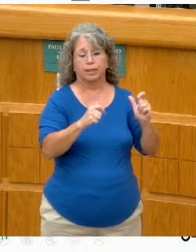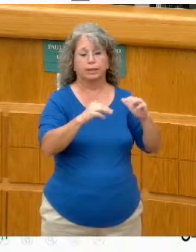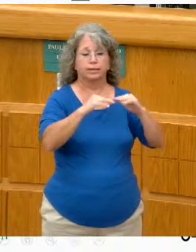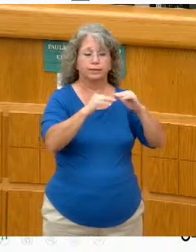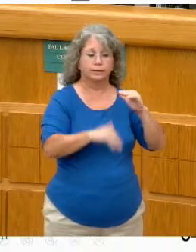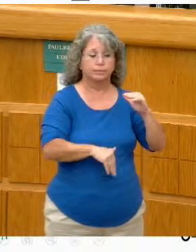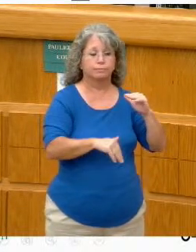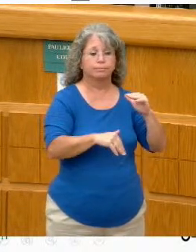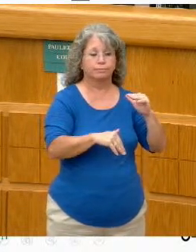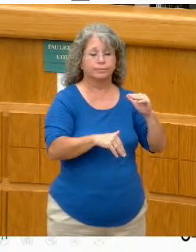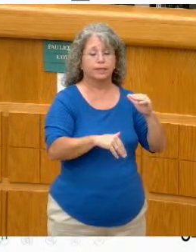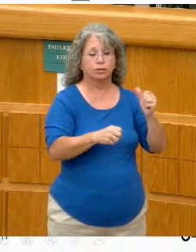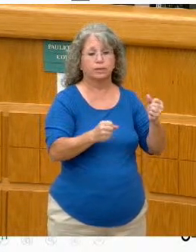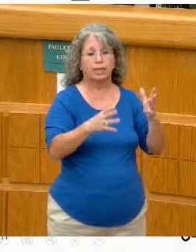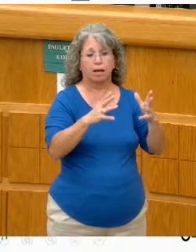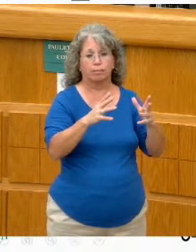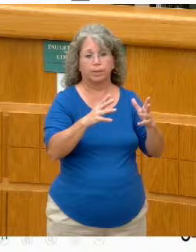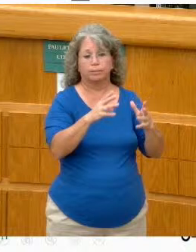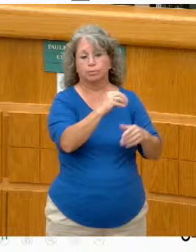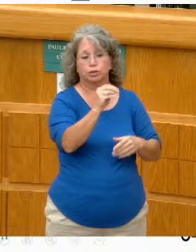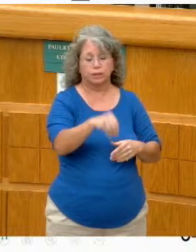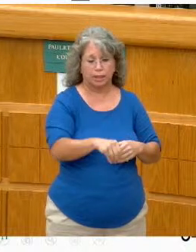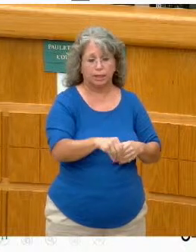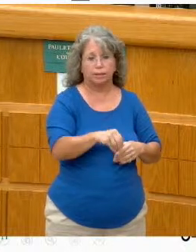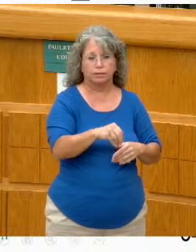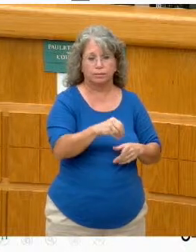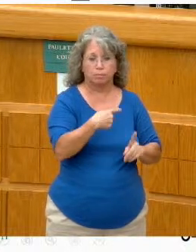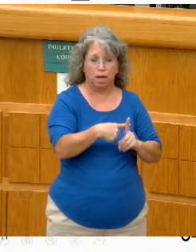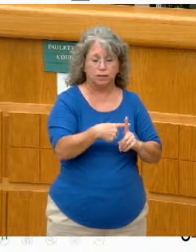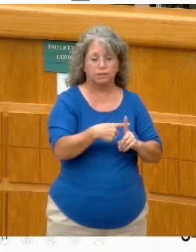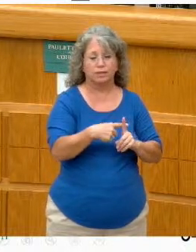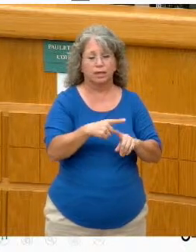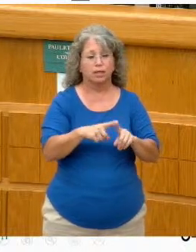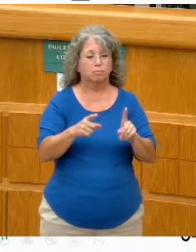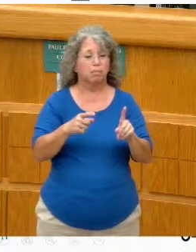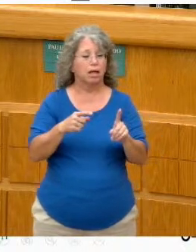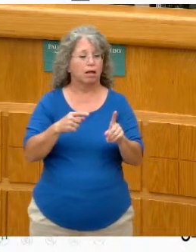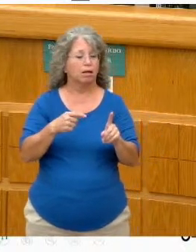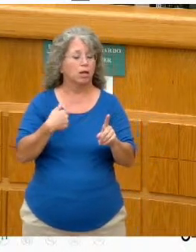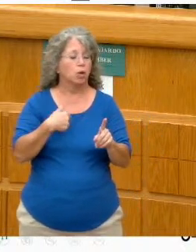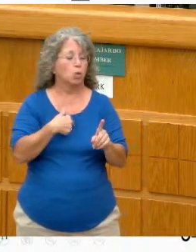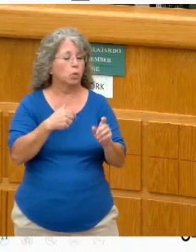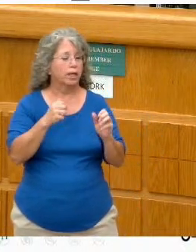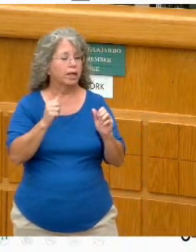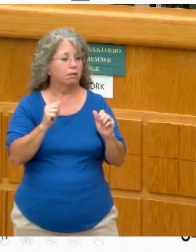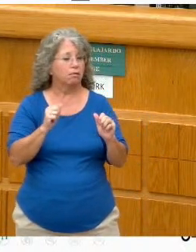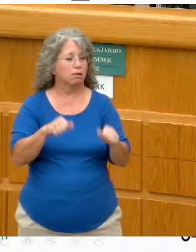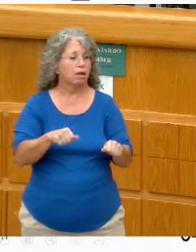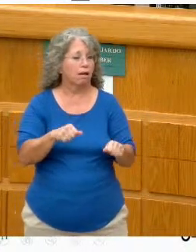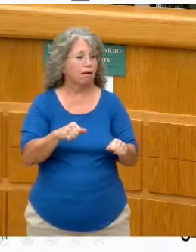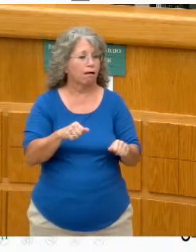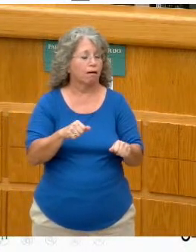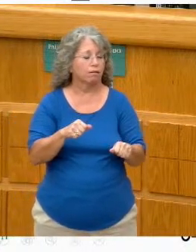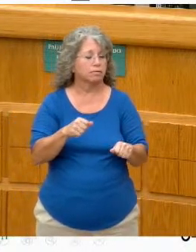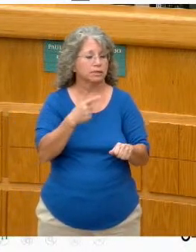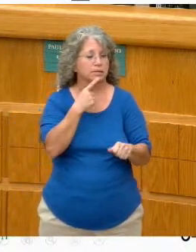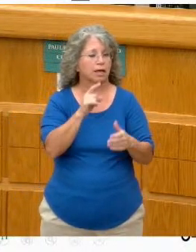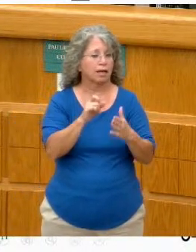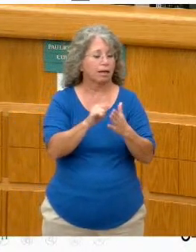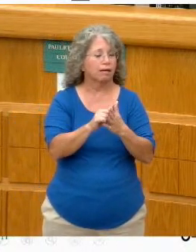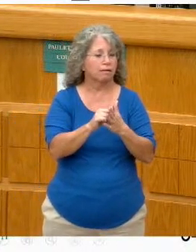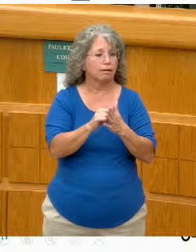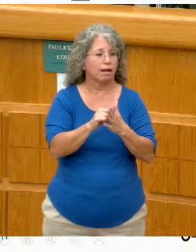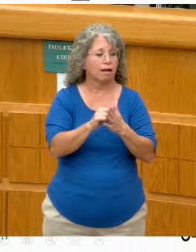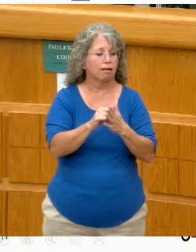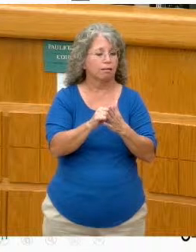this week, but you might hypothesize that it has changed given this jump up, or at the very least, fewer people that were